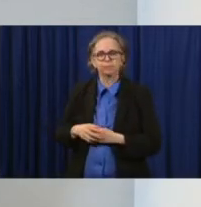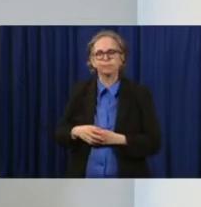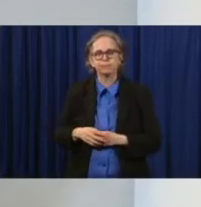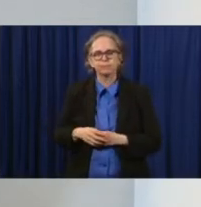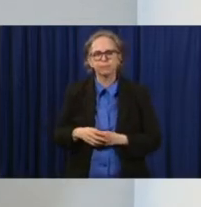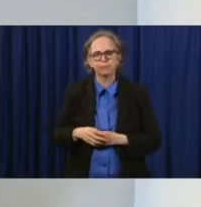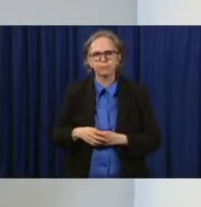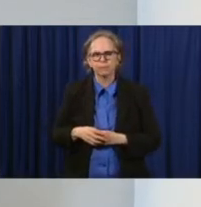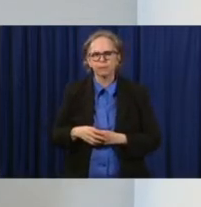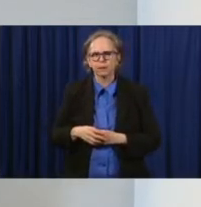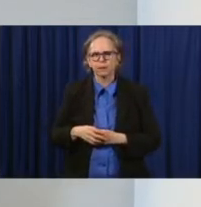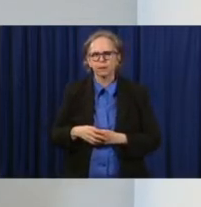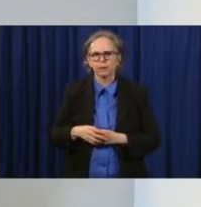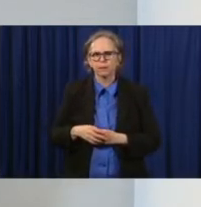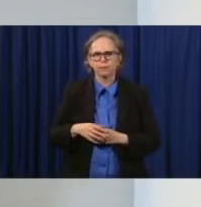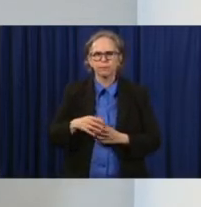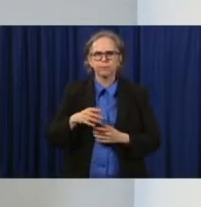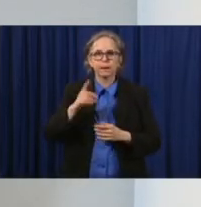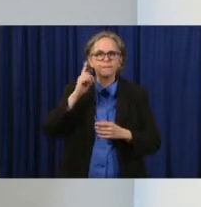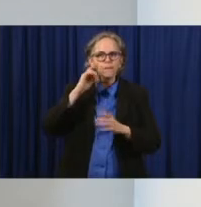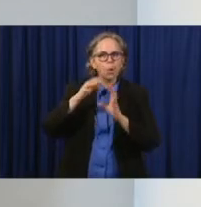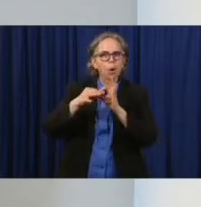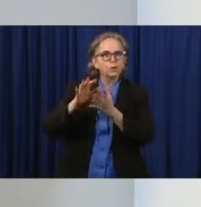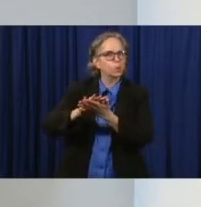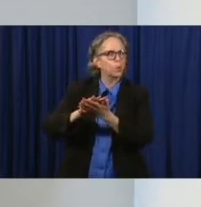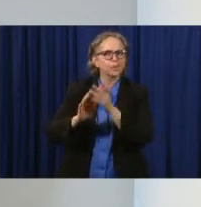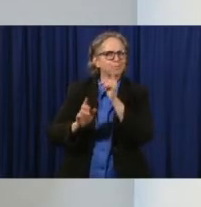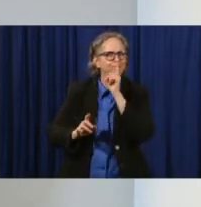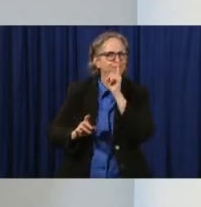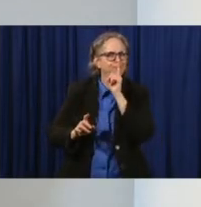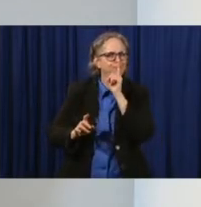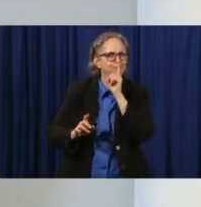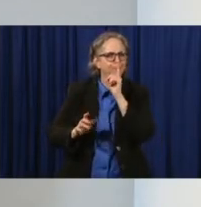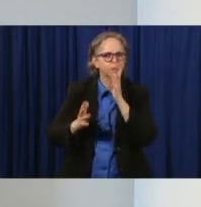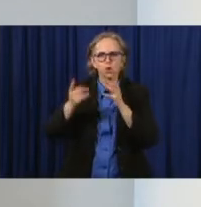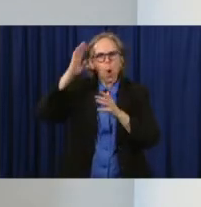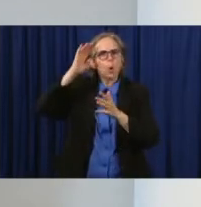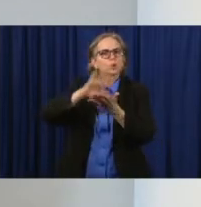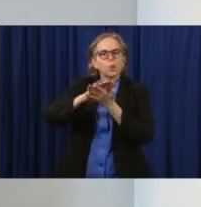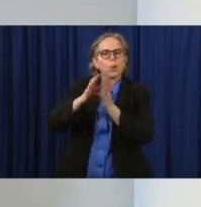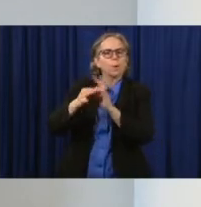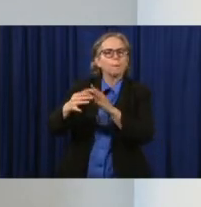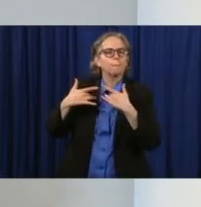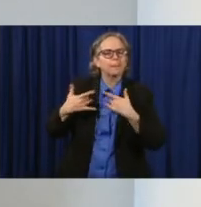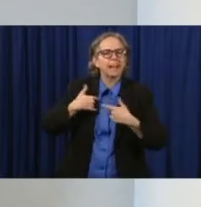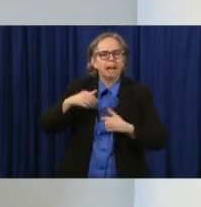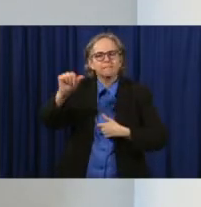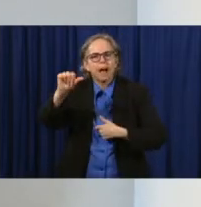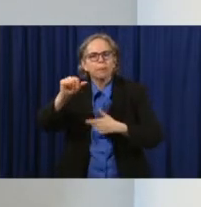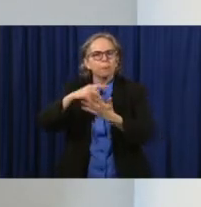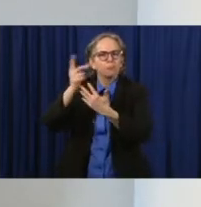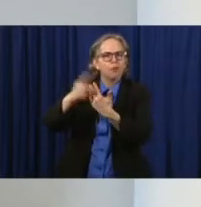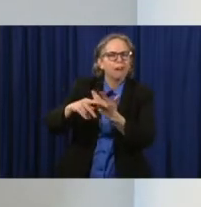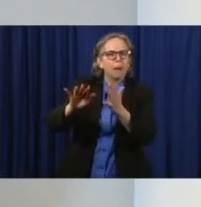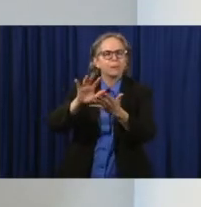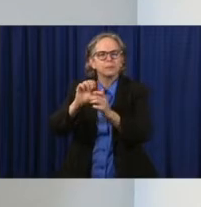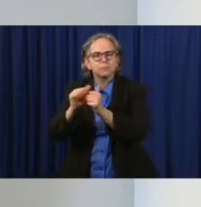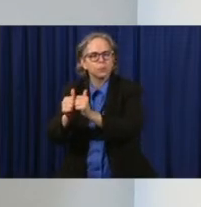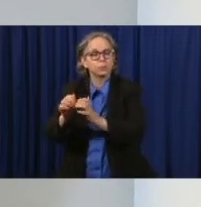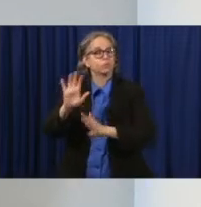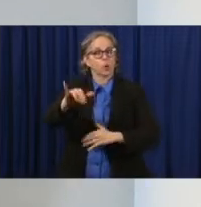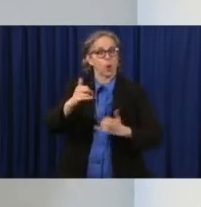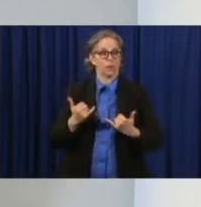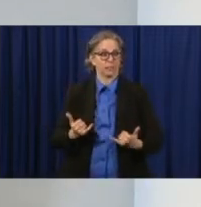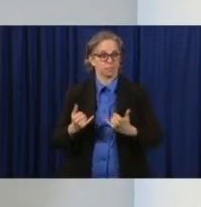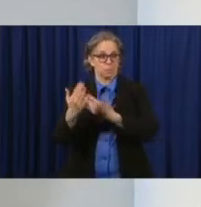involve your school-related sporting activities. Well, this morning I spoke with Jerry Snodgrass, who's